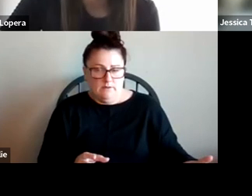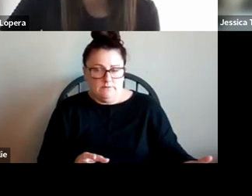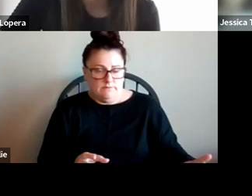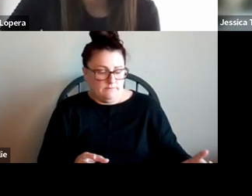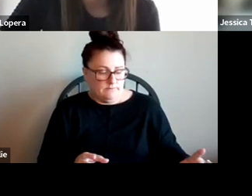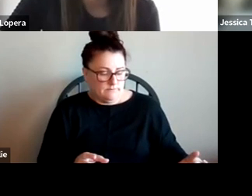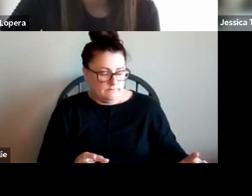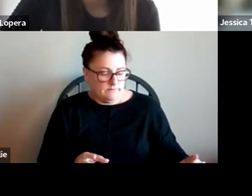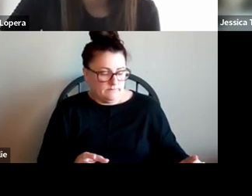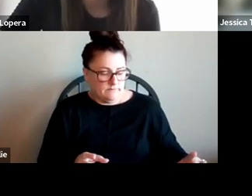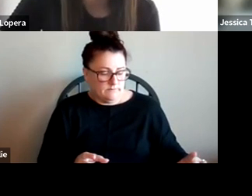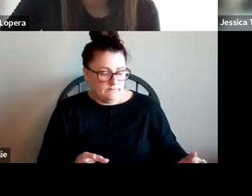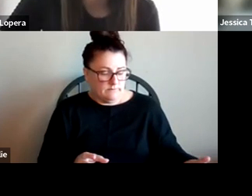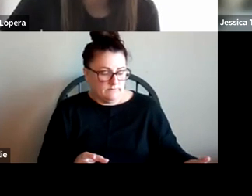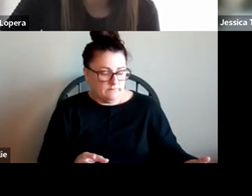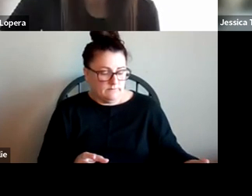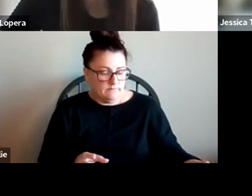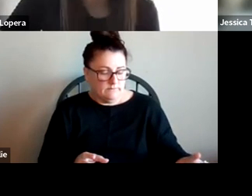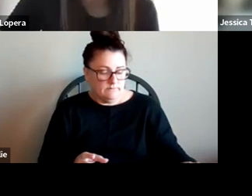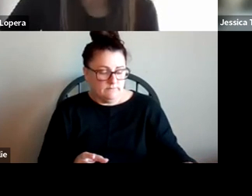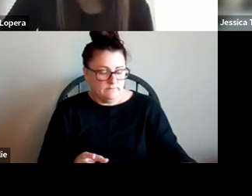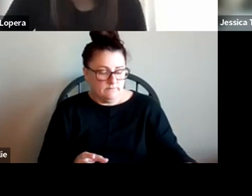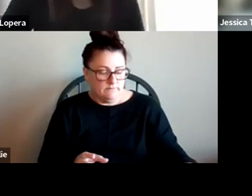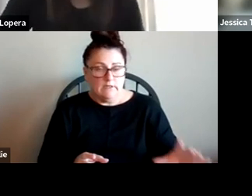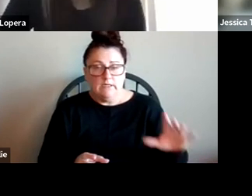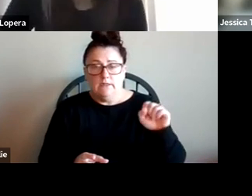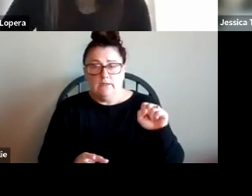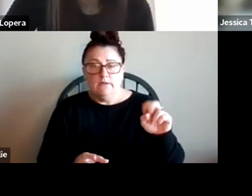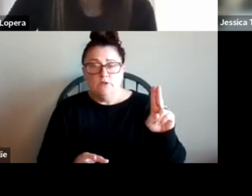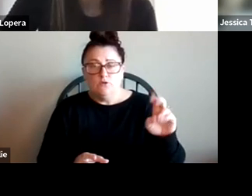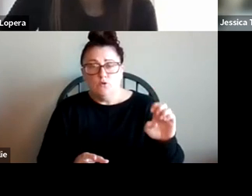Maybe while we wait for Lisa, let's go with Suhei.